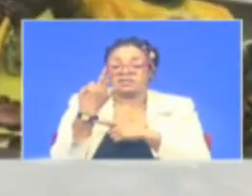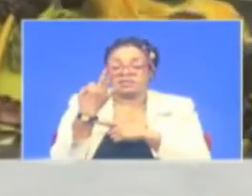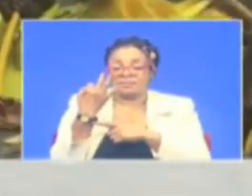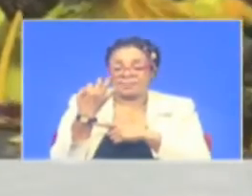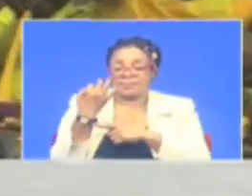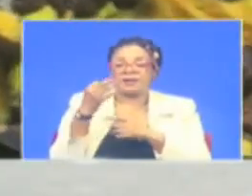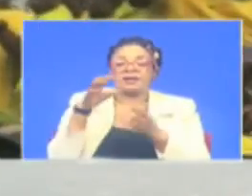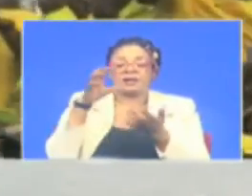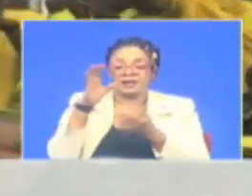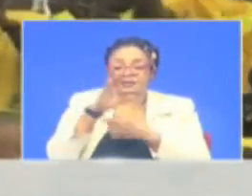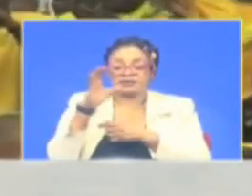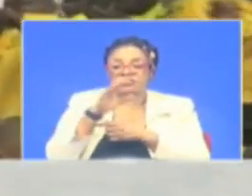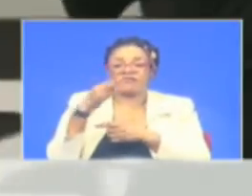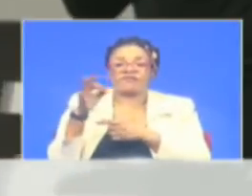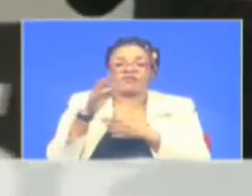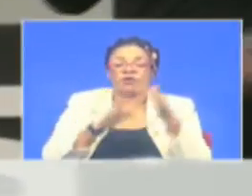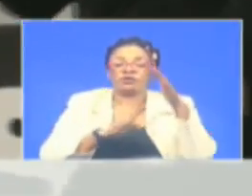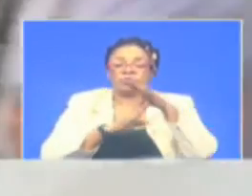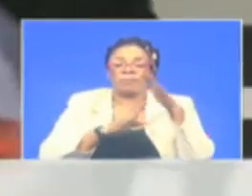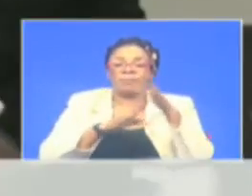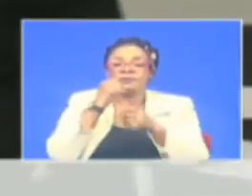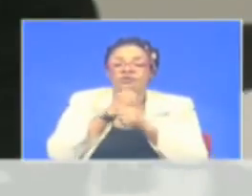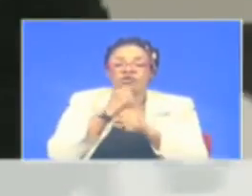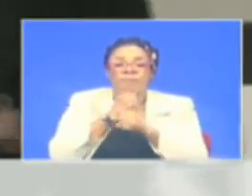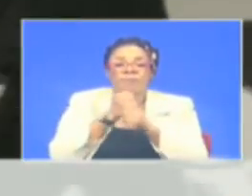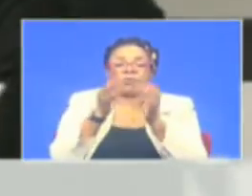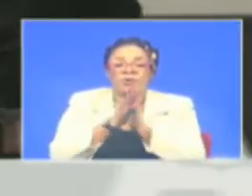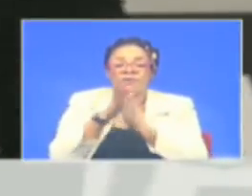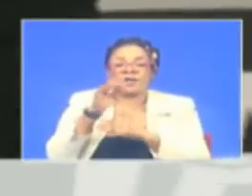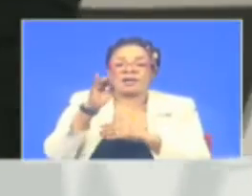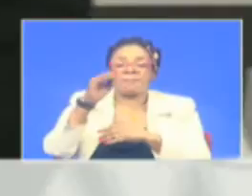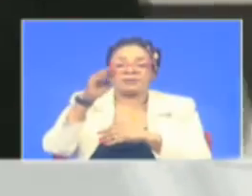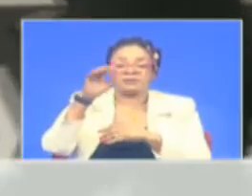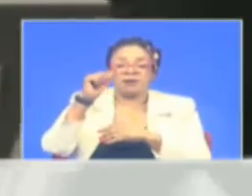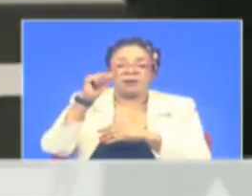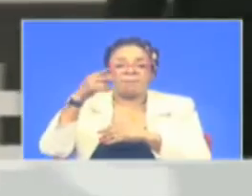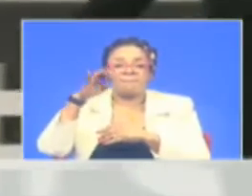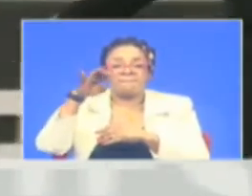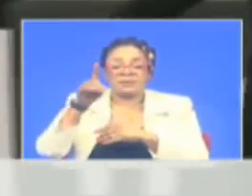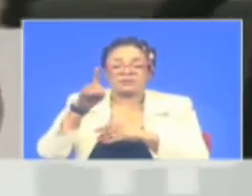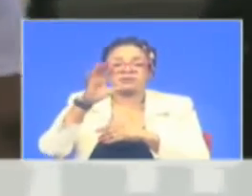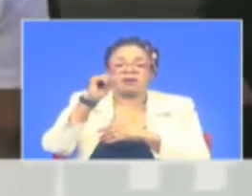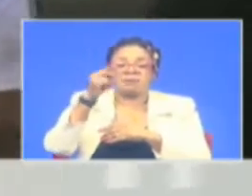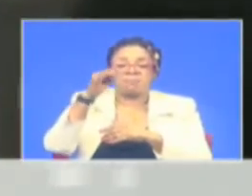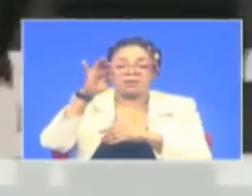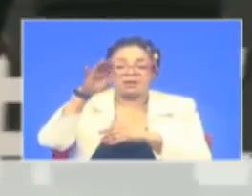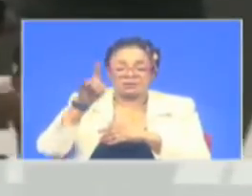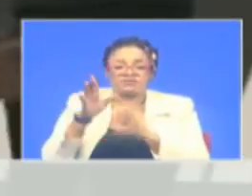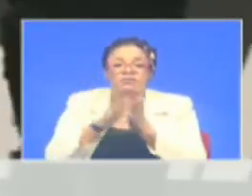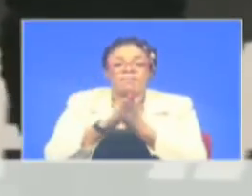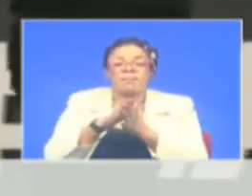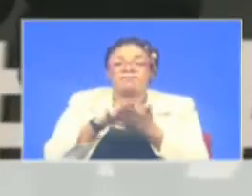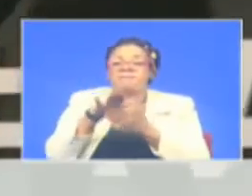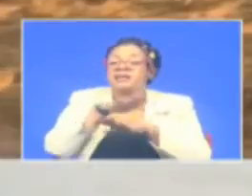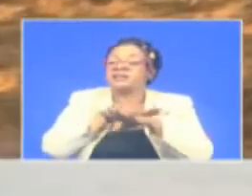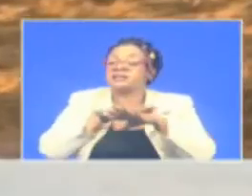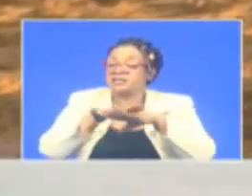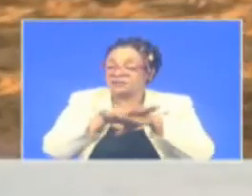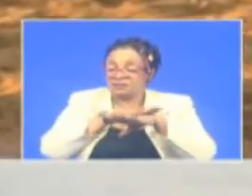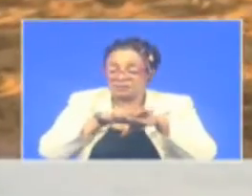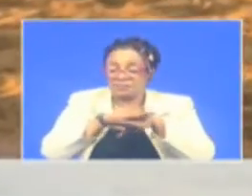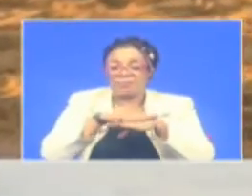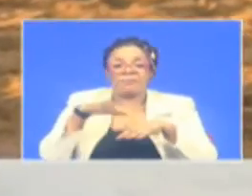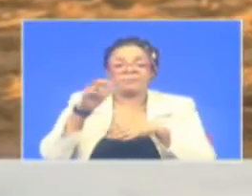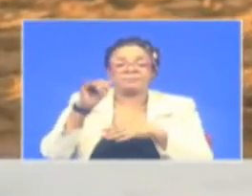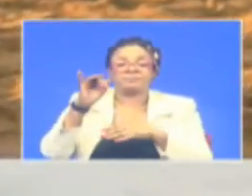the top job in African football, with incumbent Ahmed Ahmed from Madagascar and Jack Anoma from the Ivory Coast